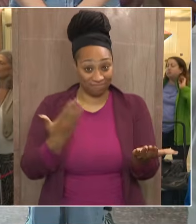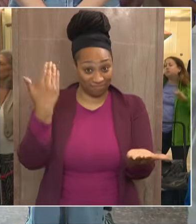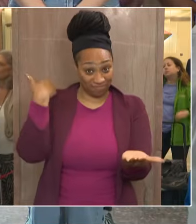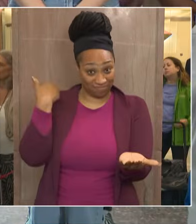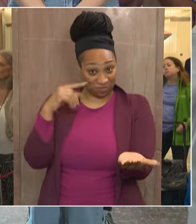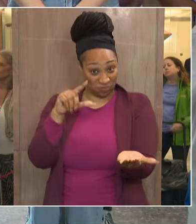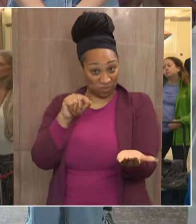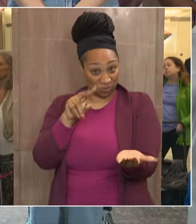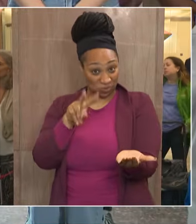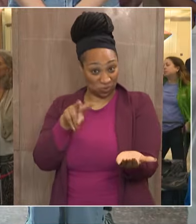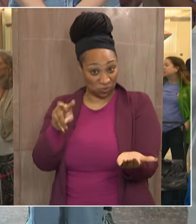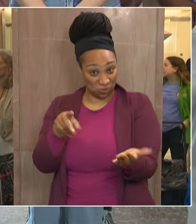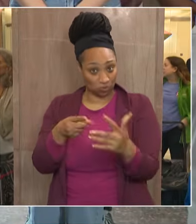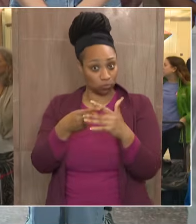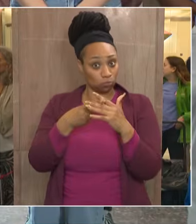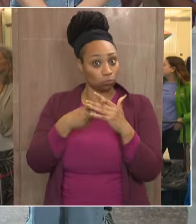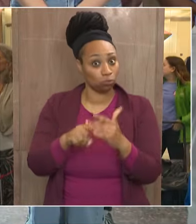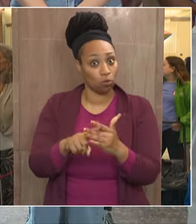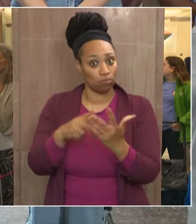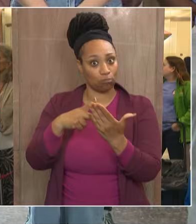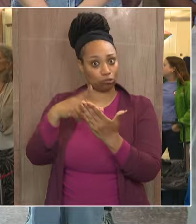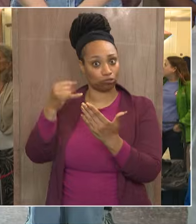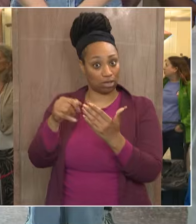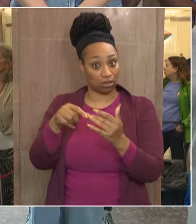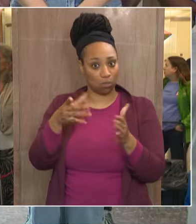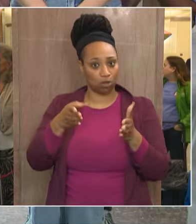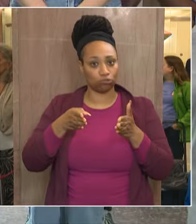than 200 events and brought over